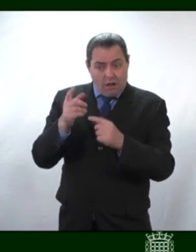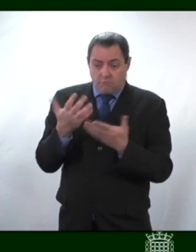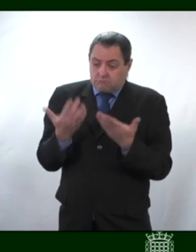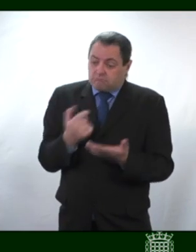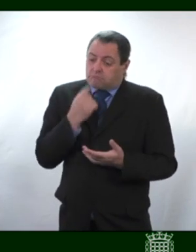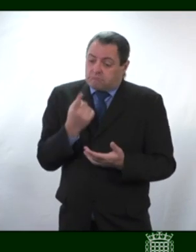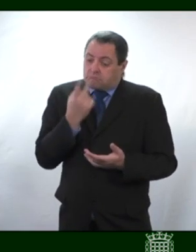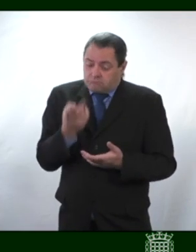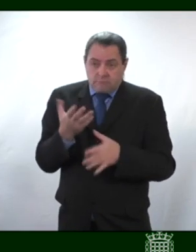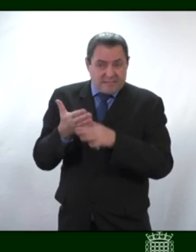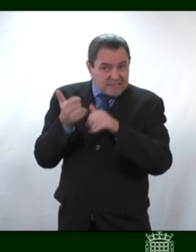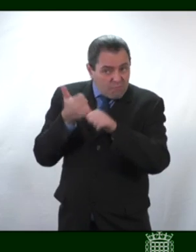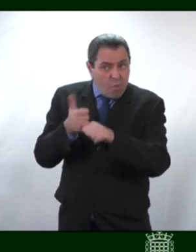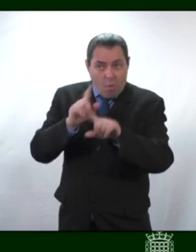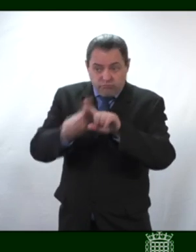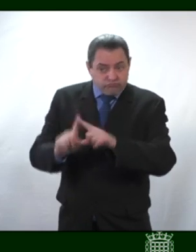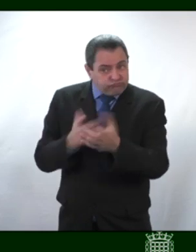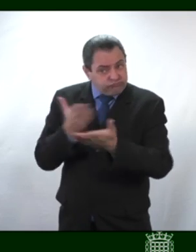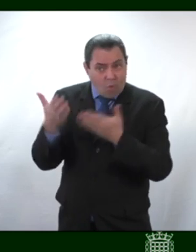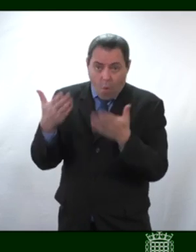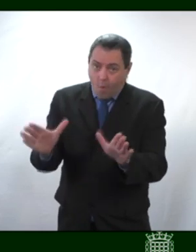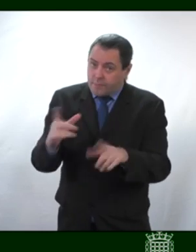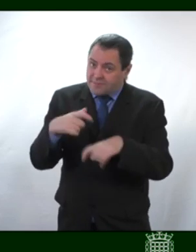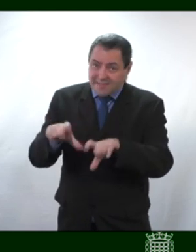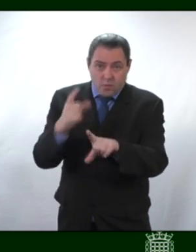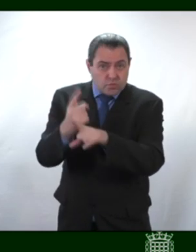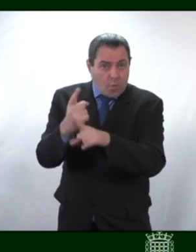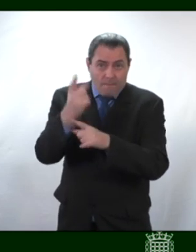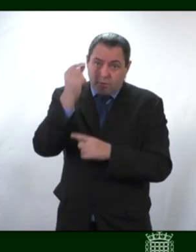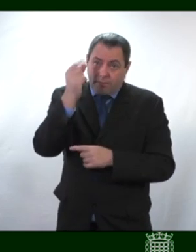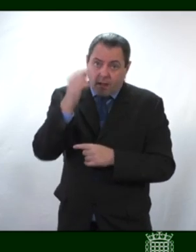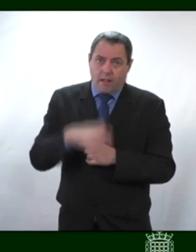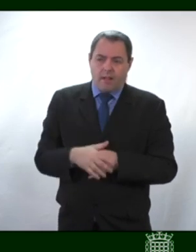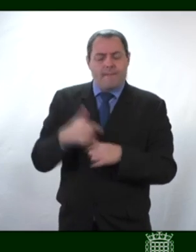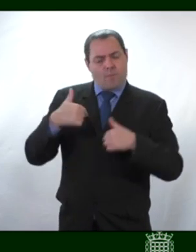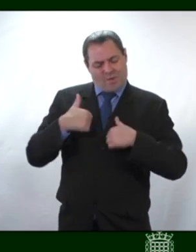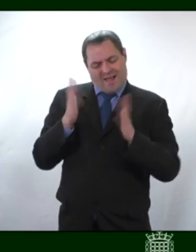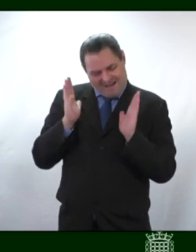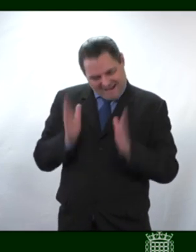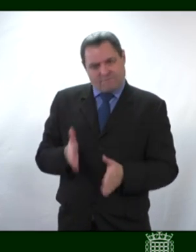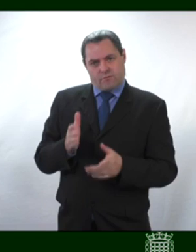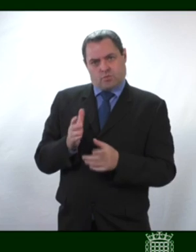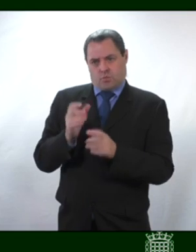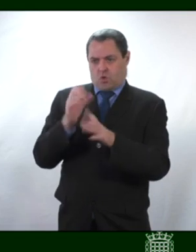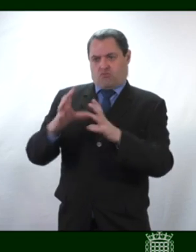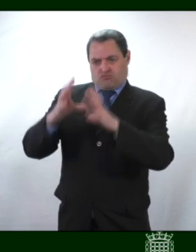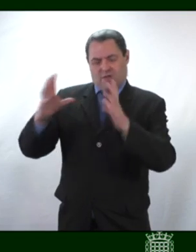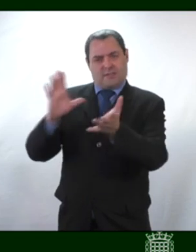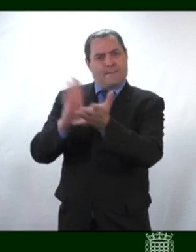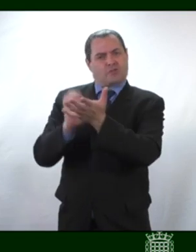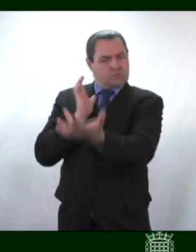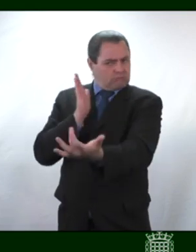business support. Mr. Speaker, I understand the impact of these measures, but we must take the decisions to save lives